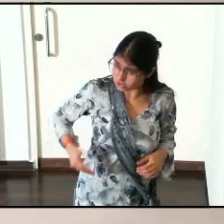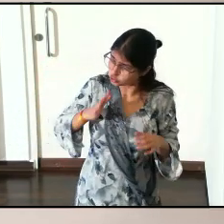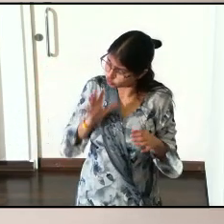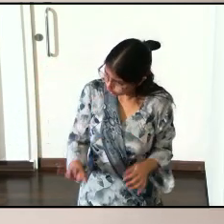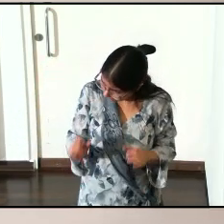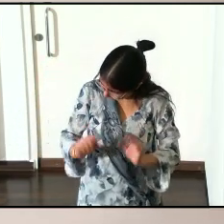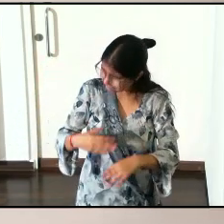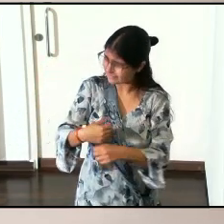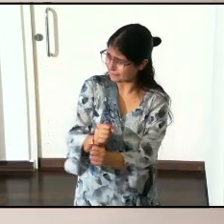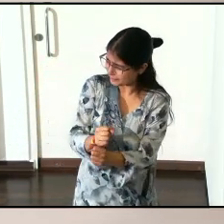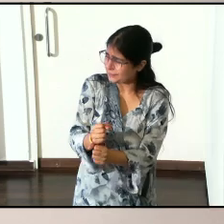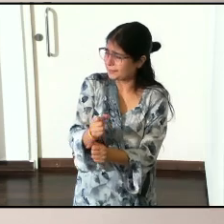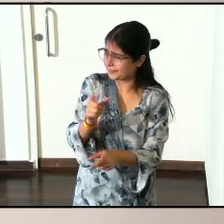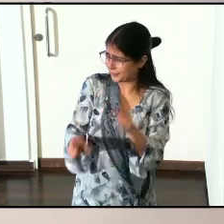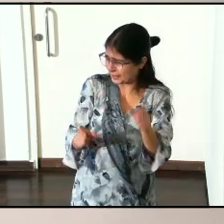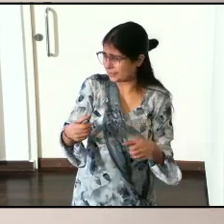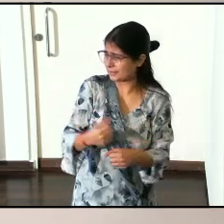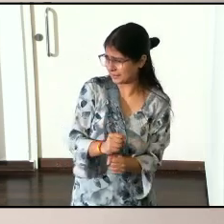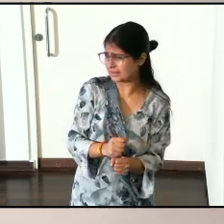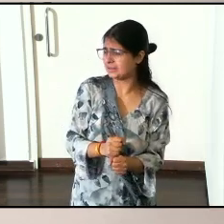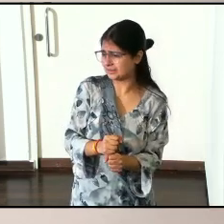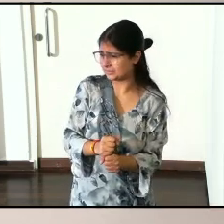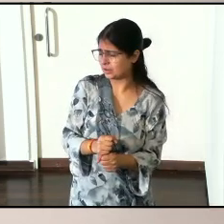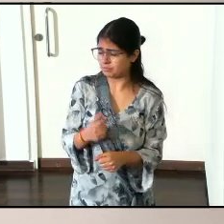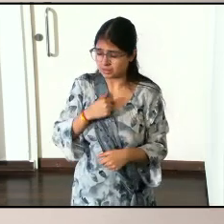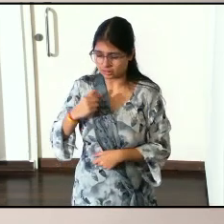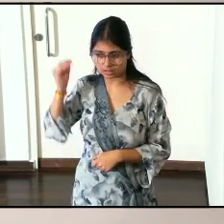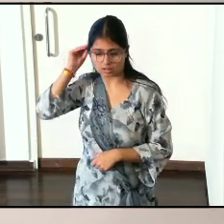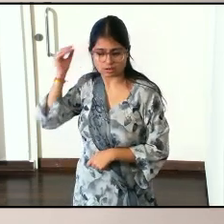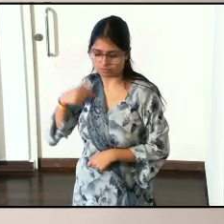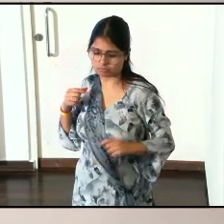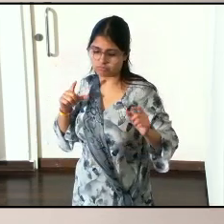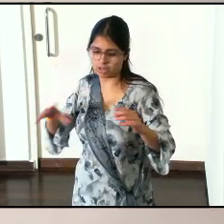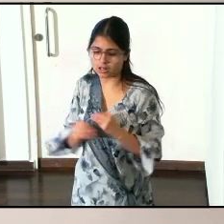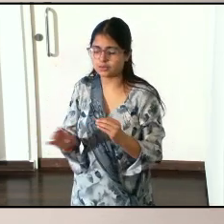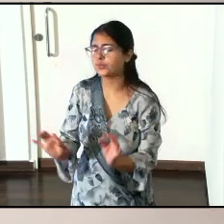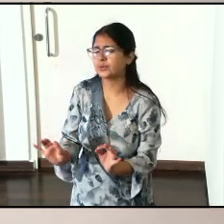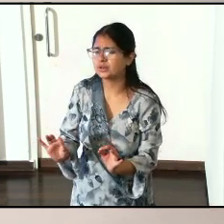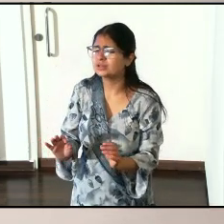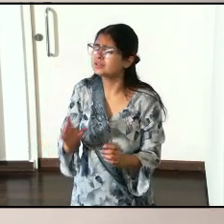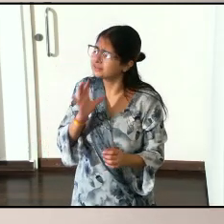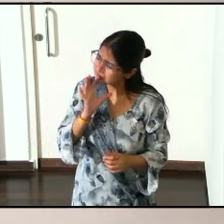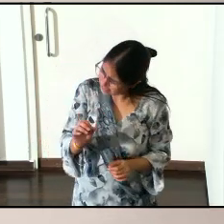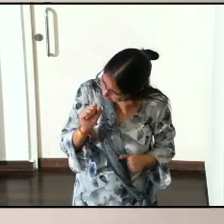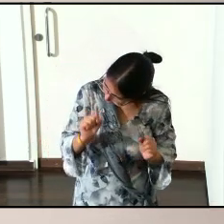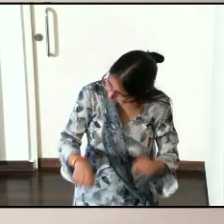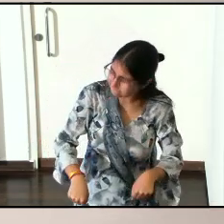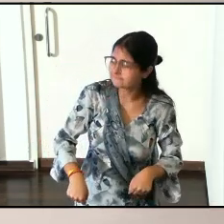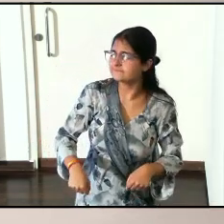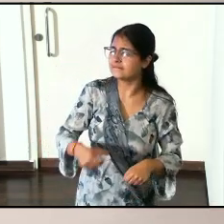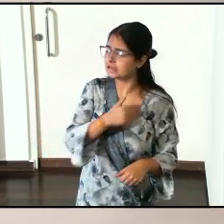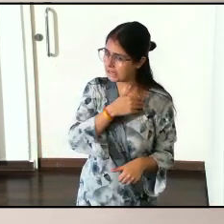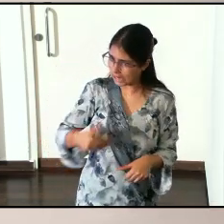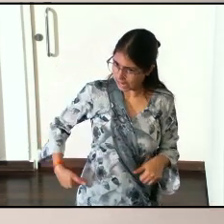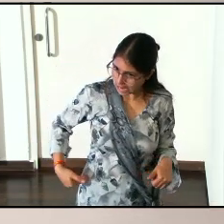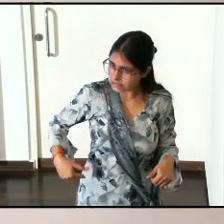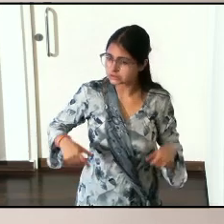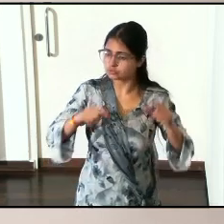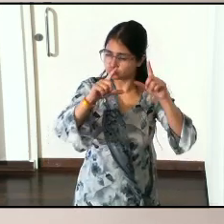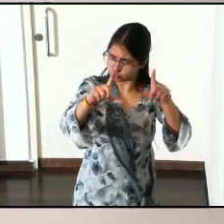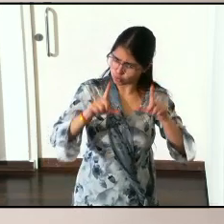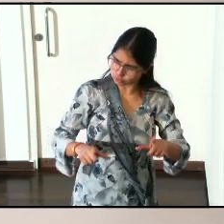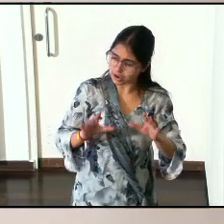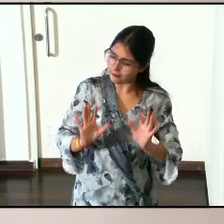it wasn't a deliberate omission by any means, and it's not that they don't exist. Of course, they do exist,